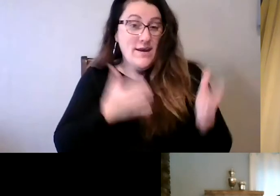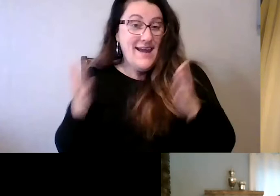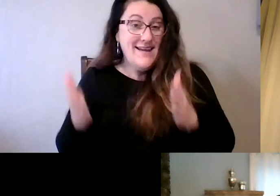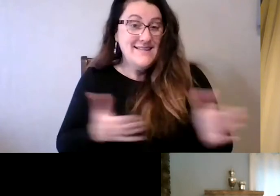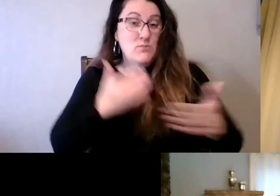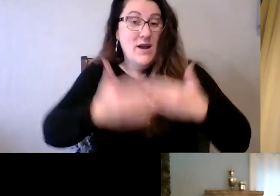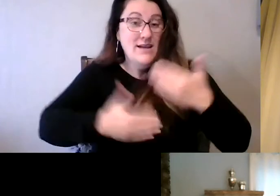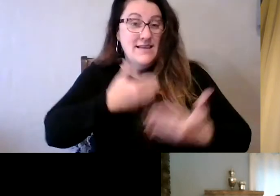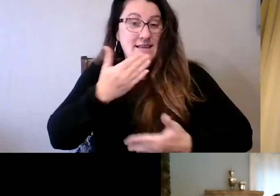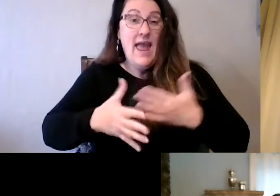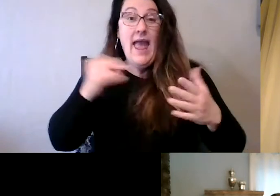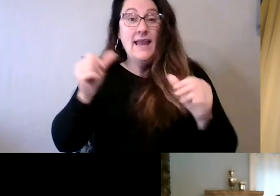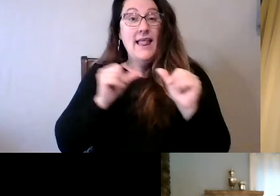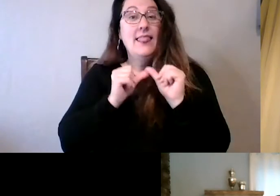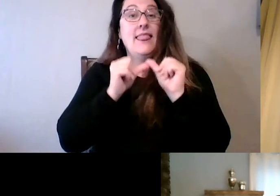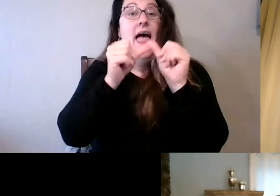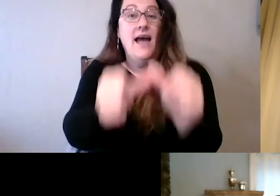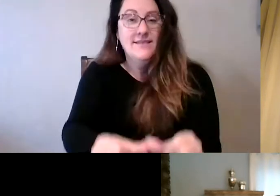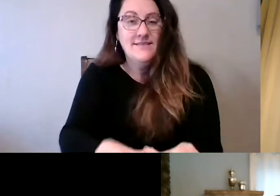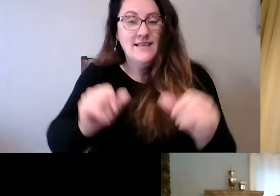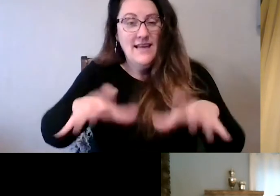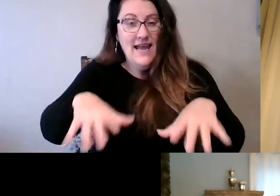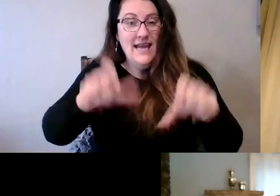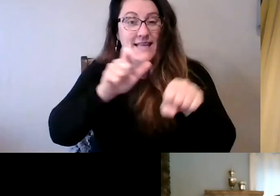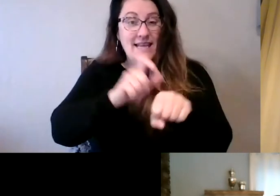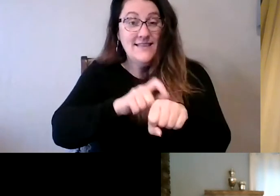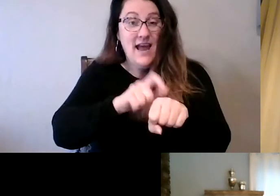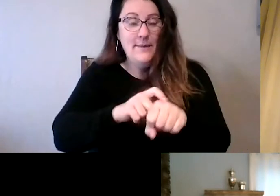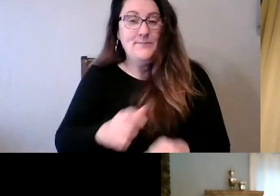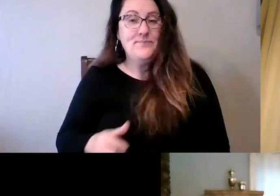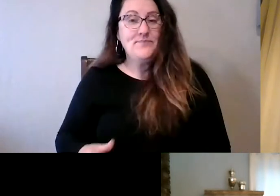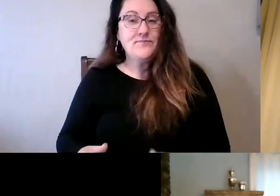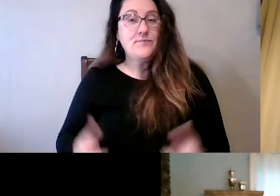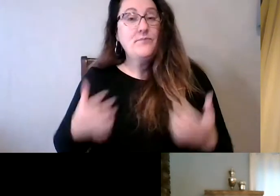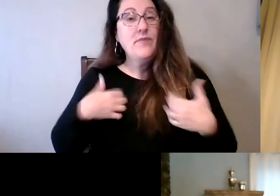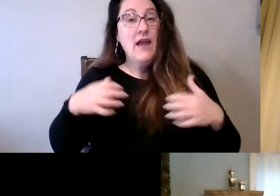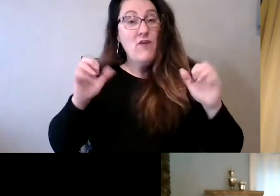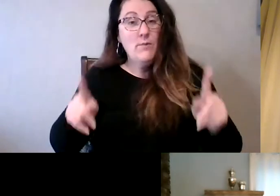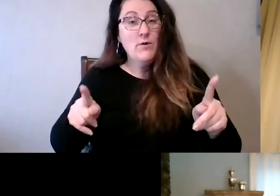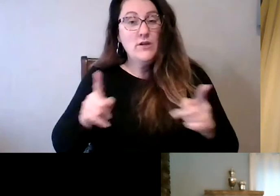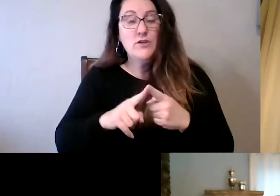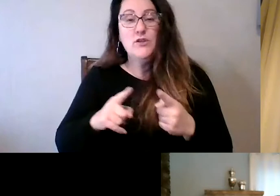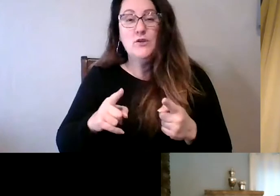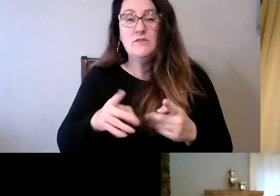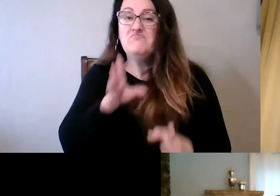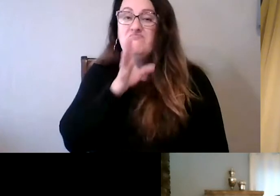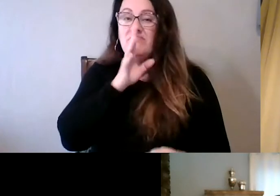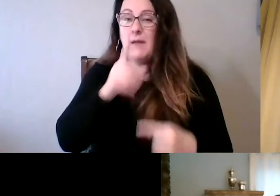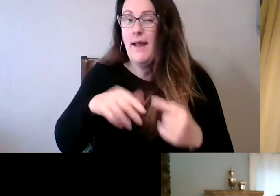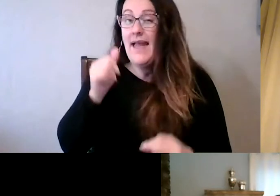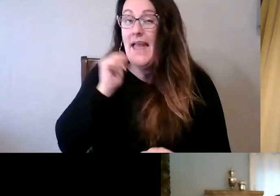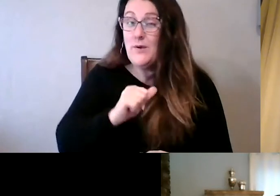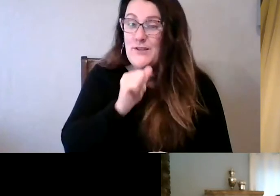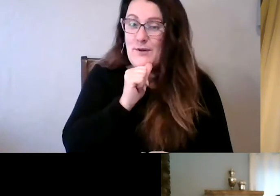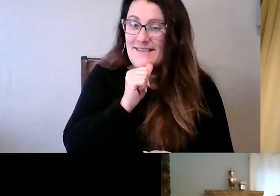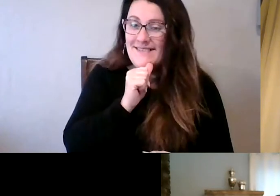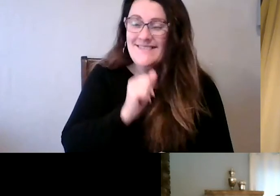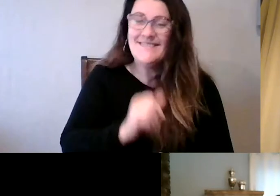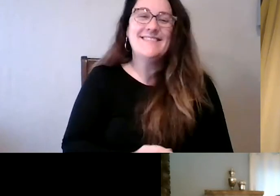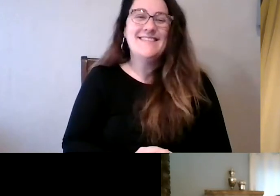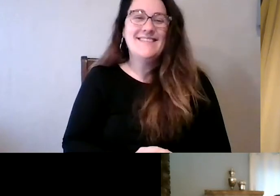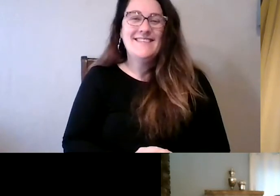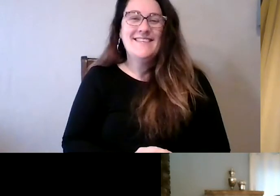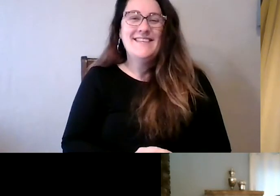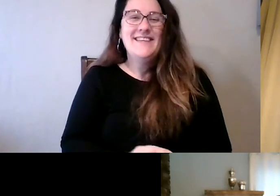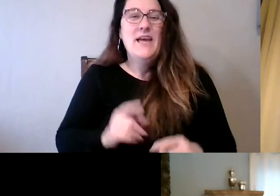it's long lasting. It takes a long time. I know I'll have an opportunity to talk about Arizona at some point. But, you